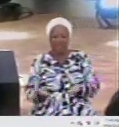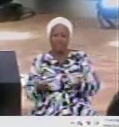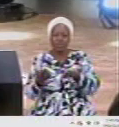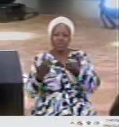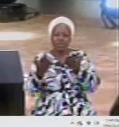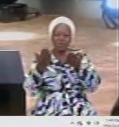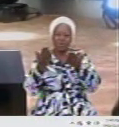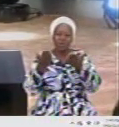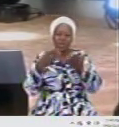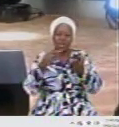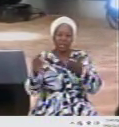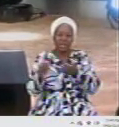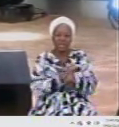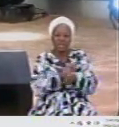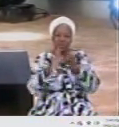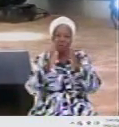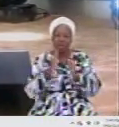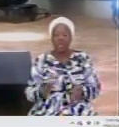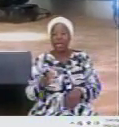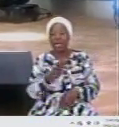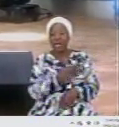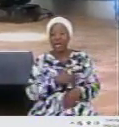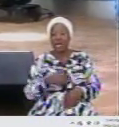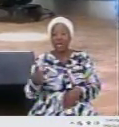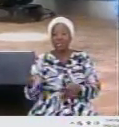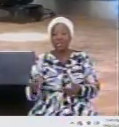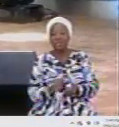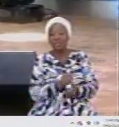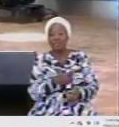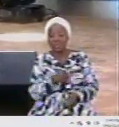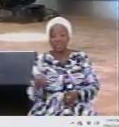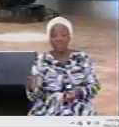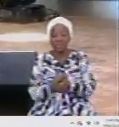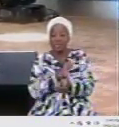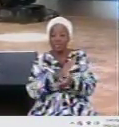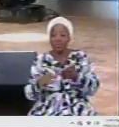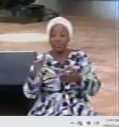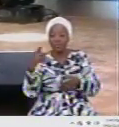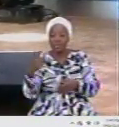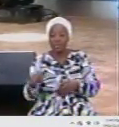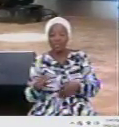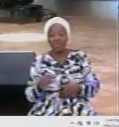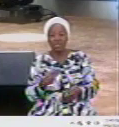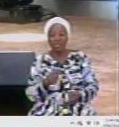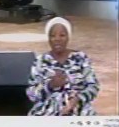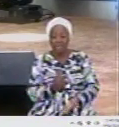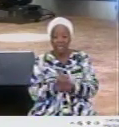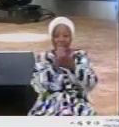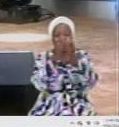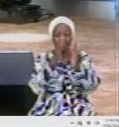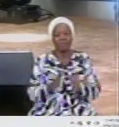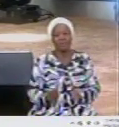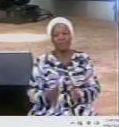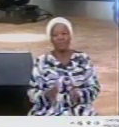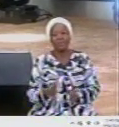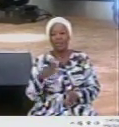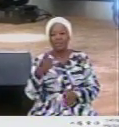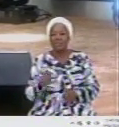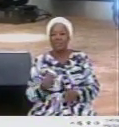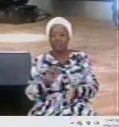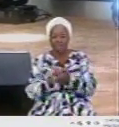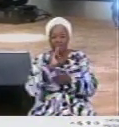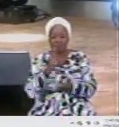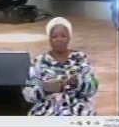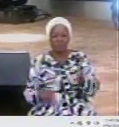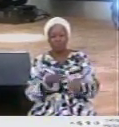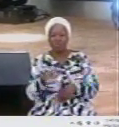the destroyer. And they destroy the developer. That's what they do. The world has